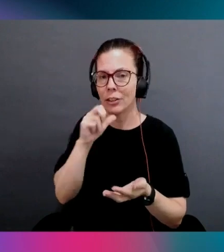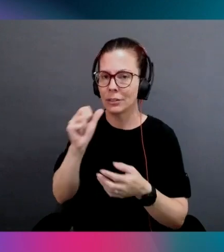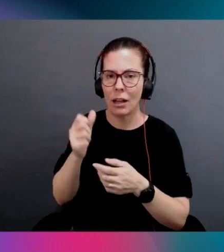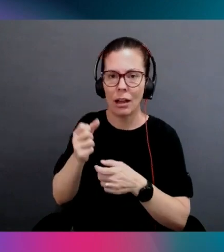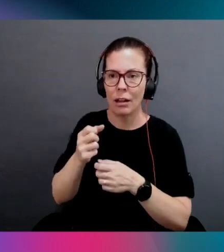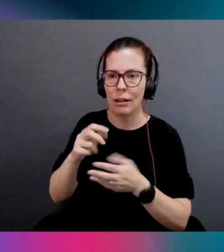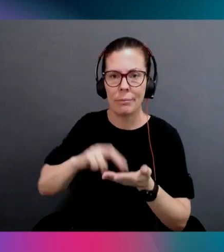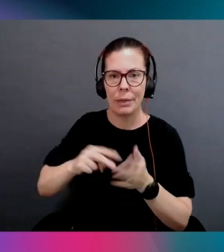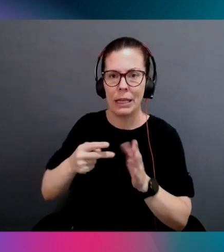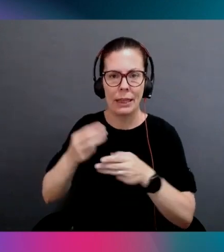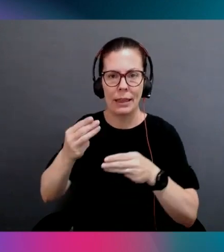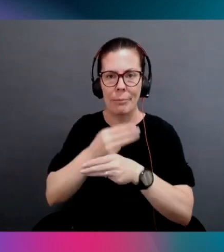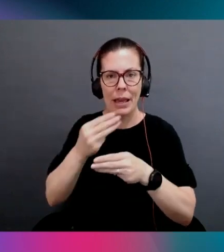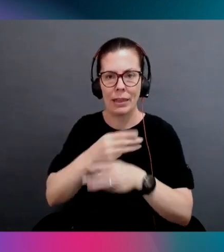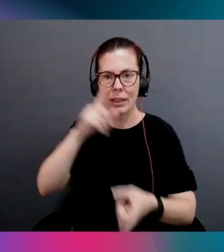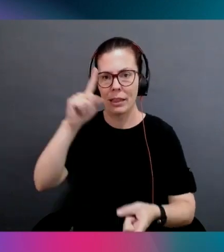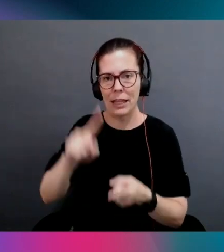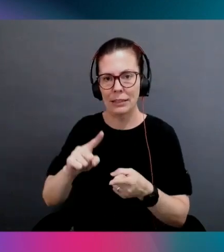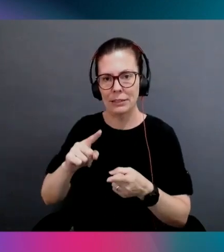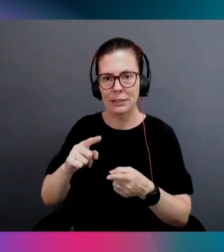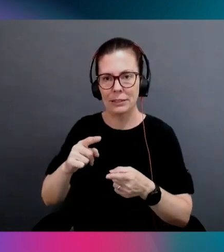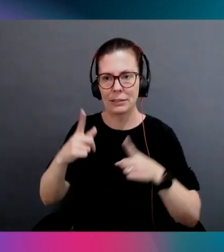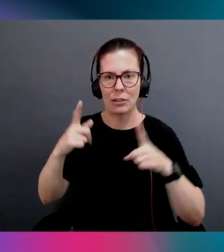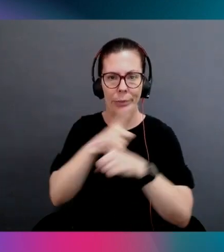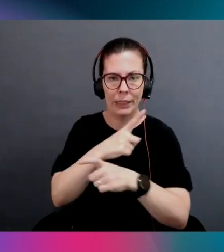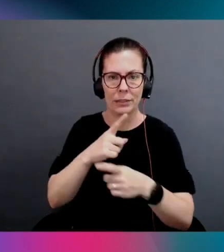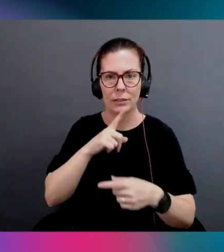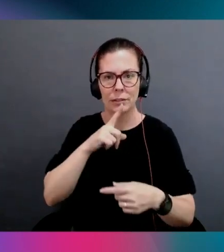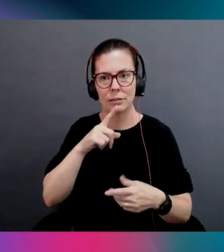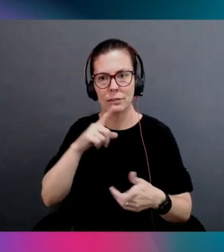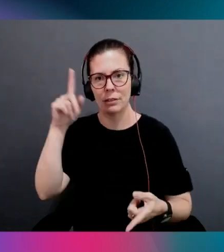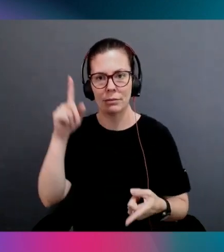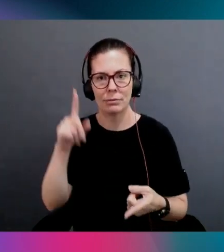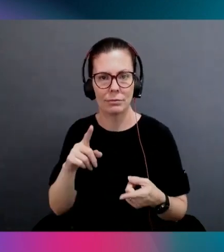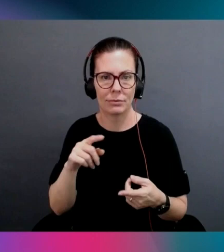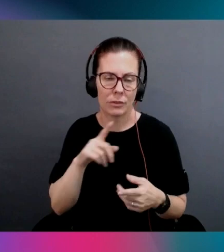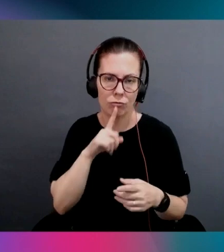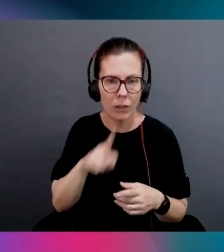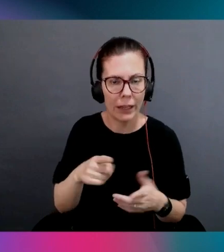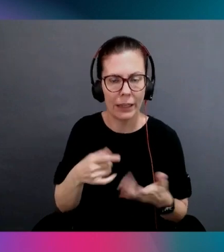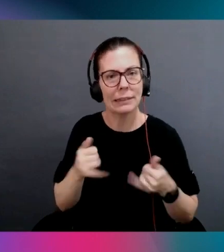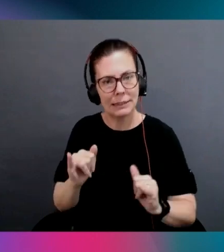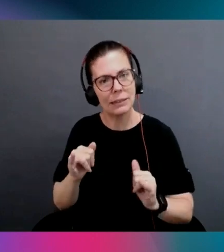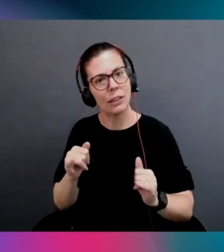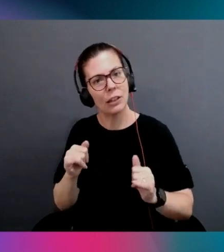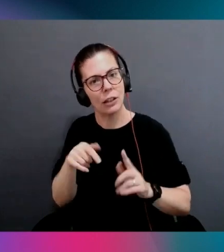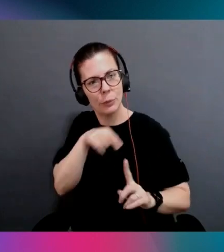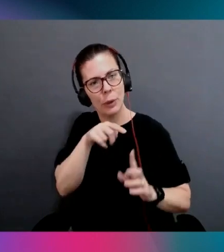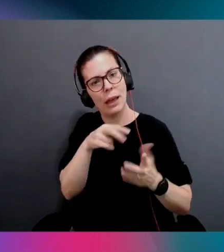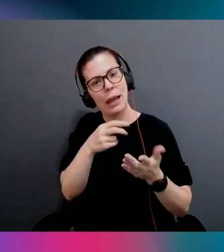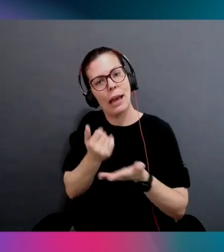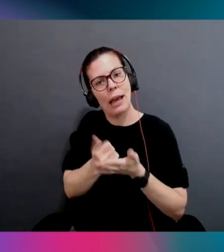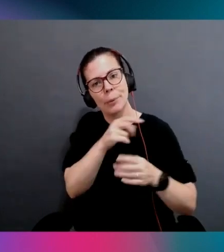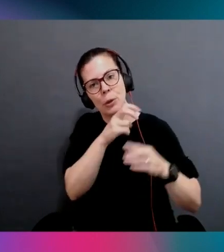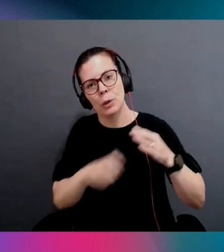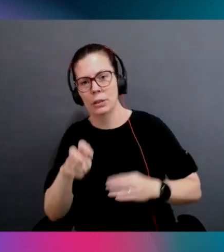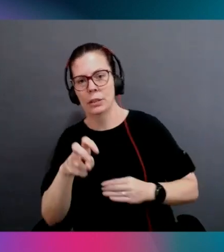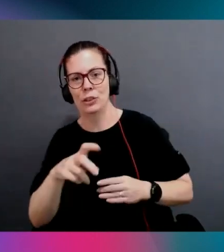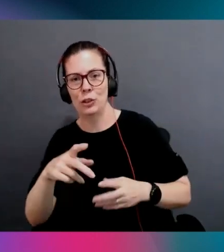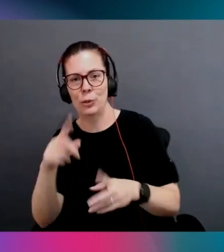less real, right? Like it just shortcuts you to value. Exactly. Right? You don't